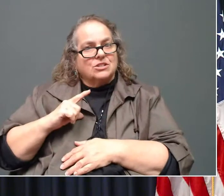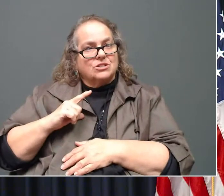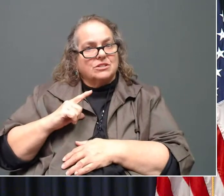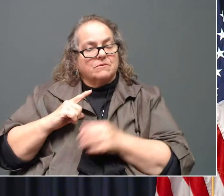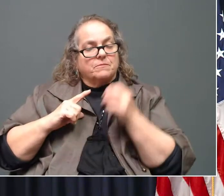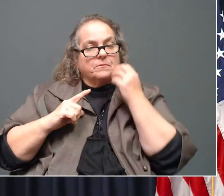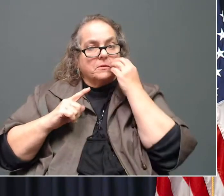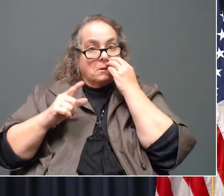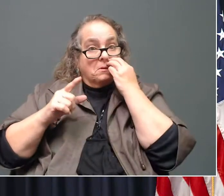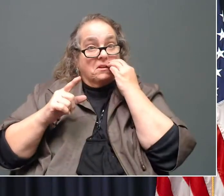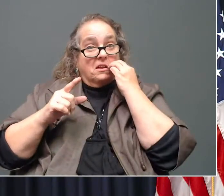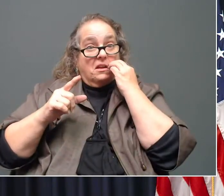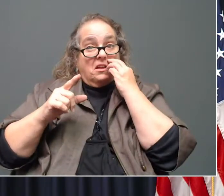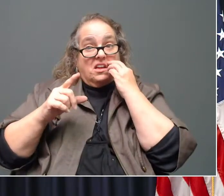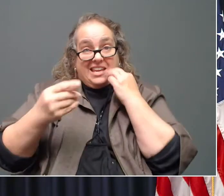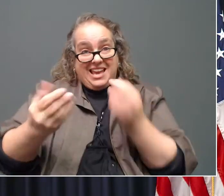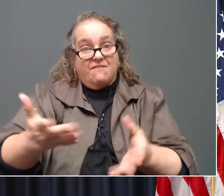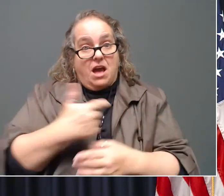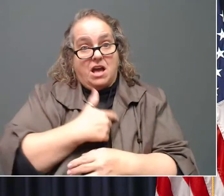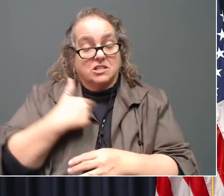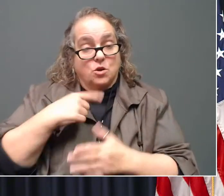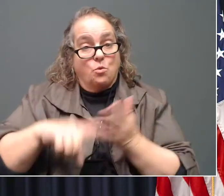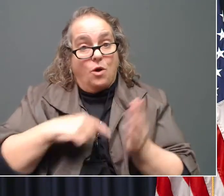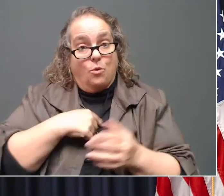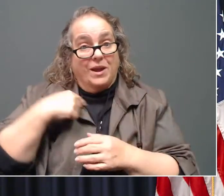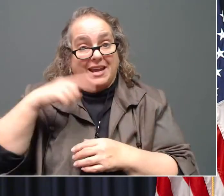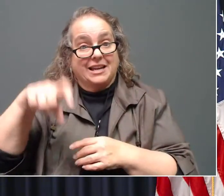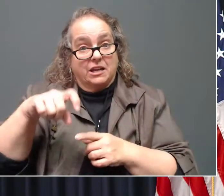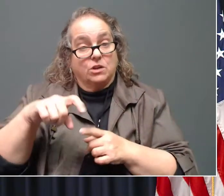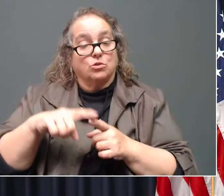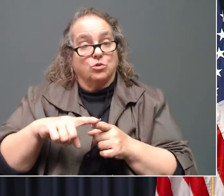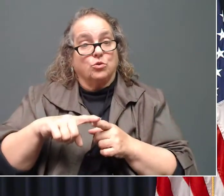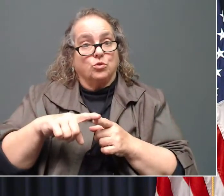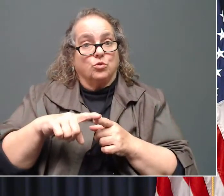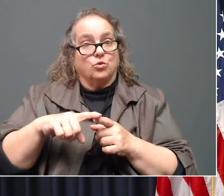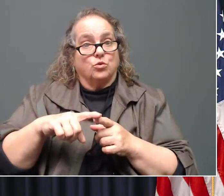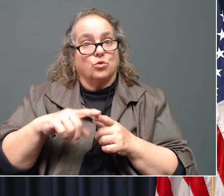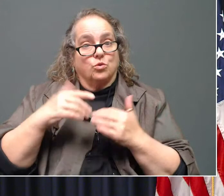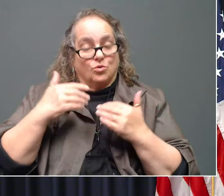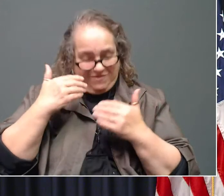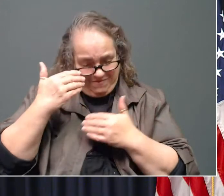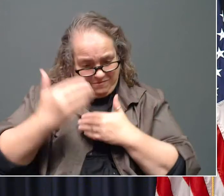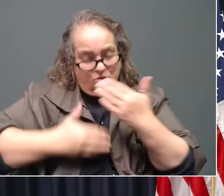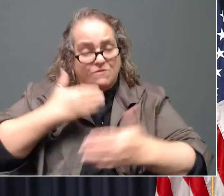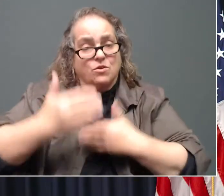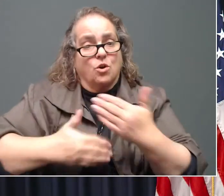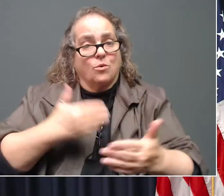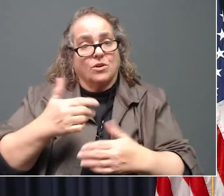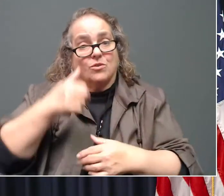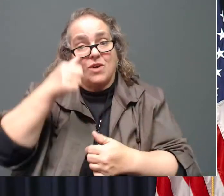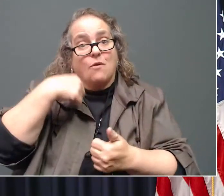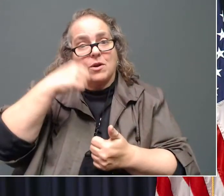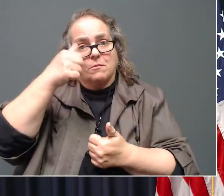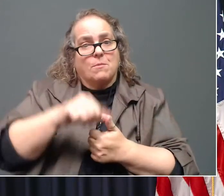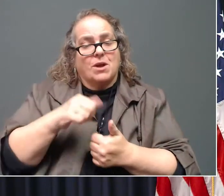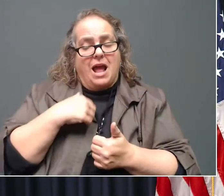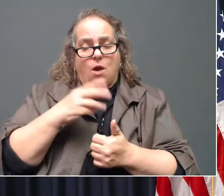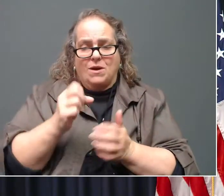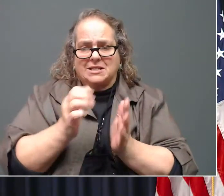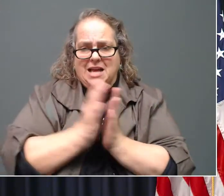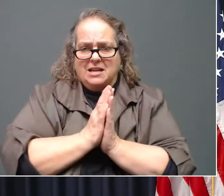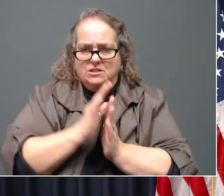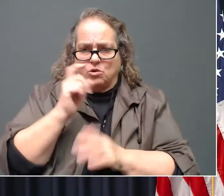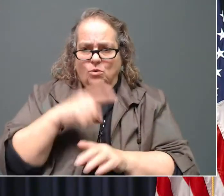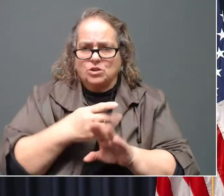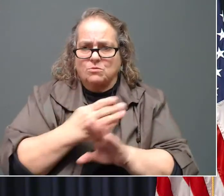we need to ultimately move the ball forward. I remember I got asked a question before about why we didn't use